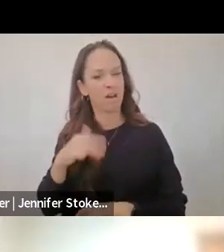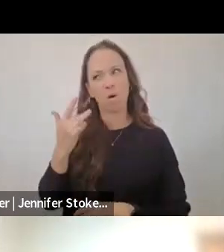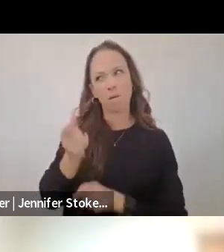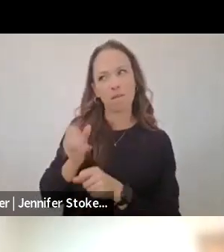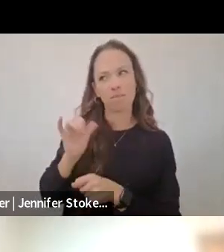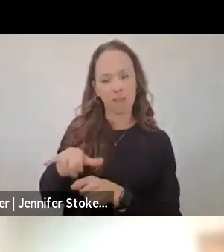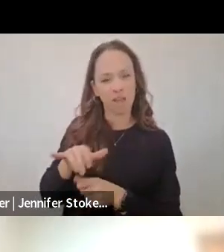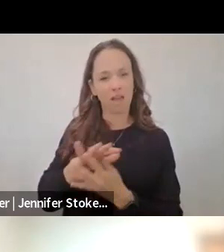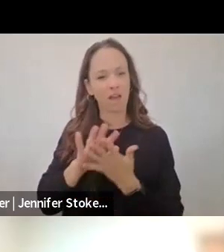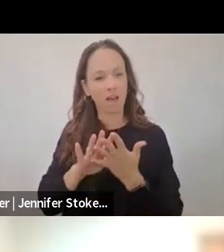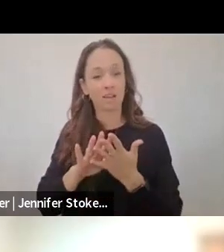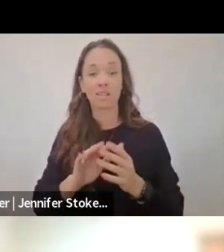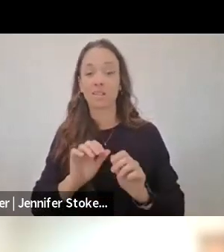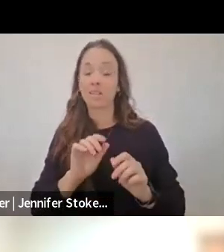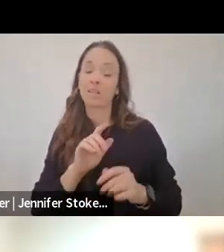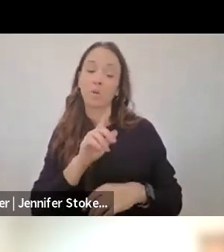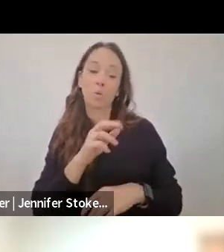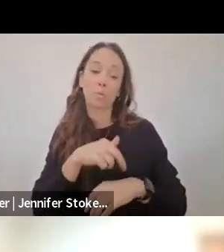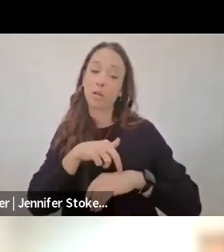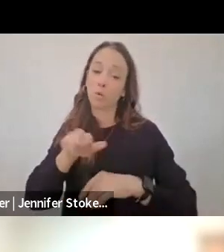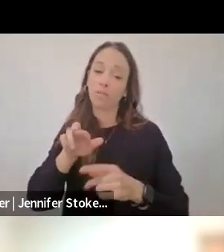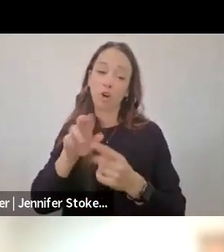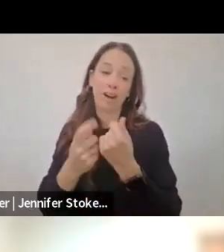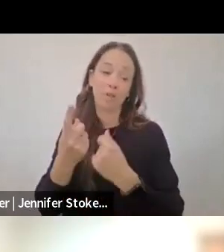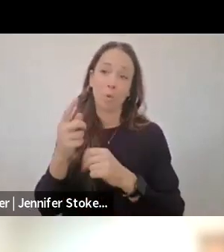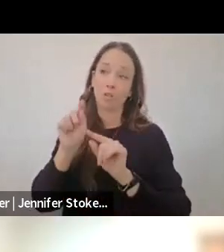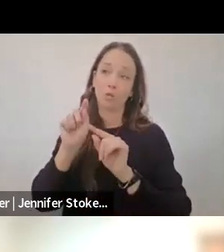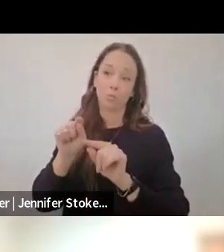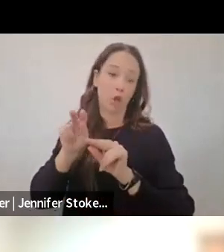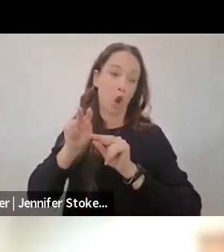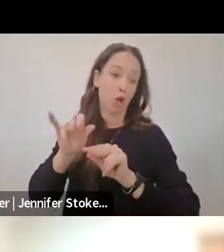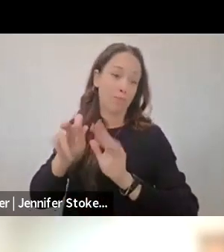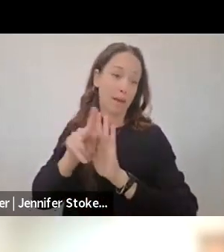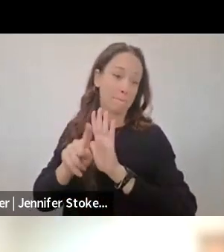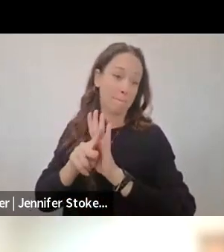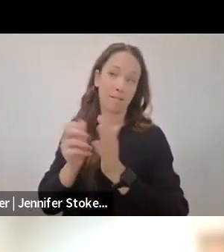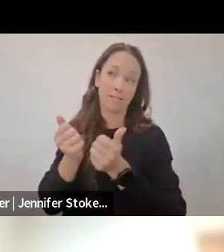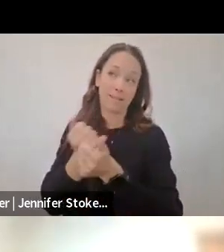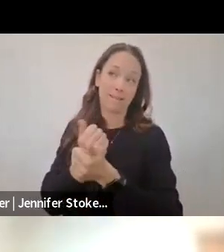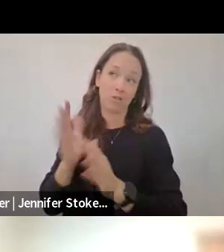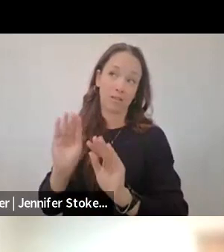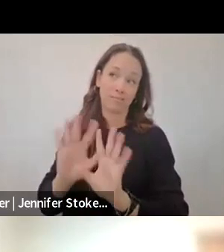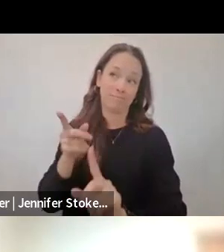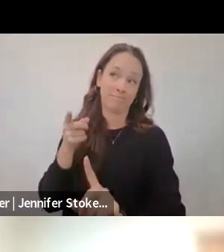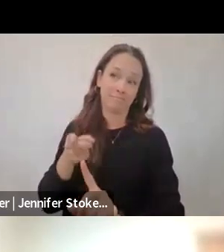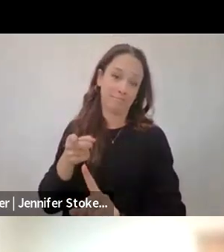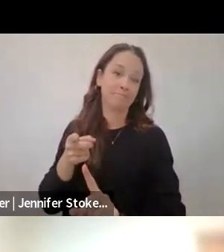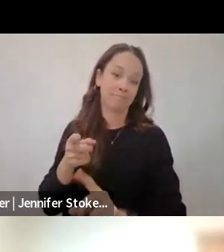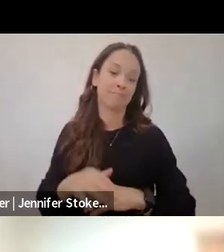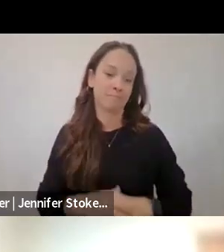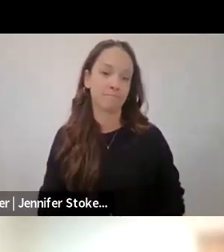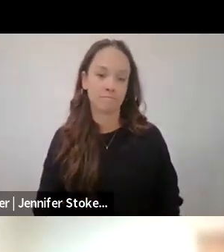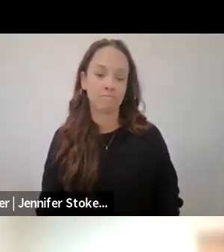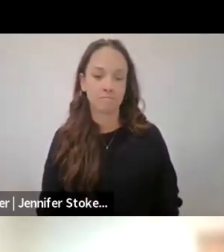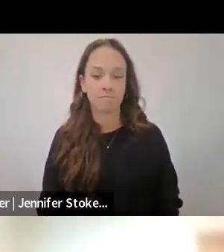we just send everyone to our policy where everything is written, everything's specified. So there's no doubt about